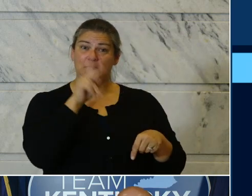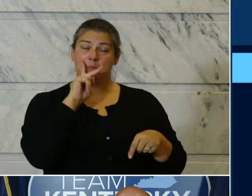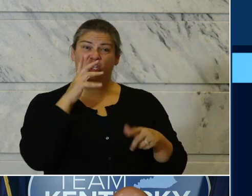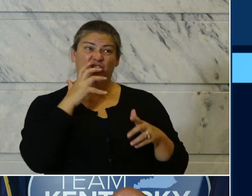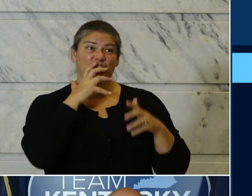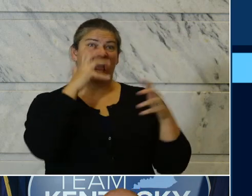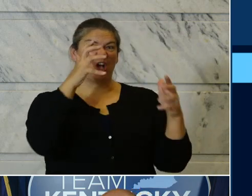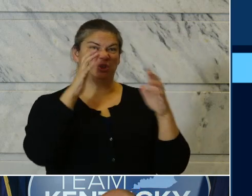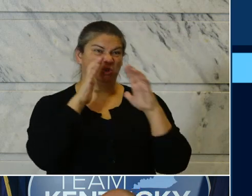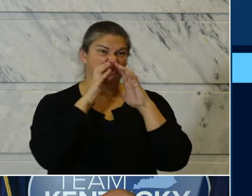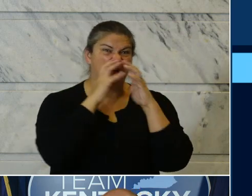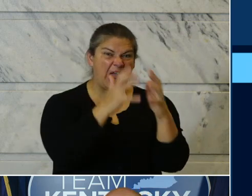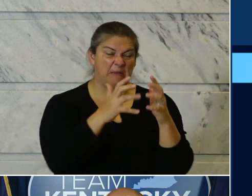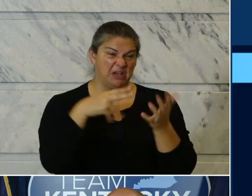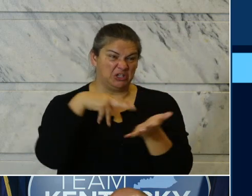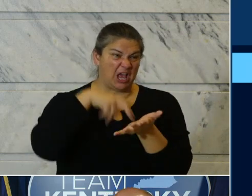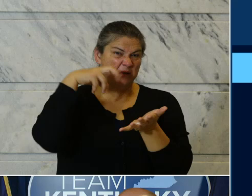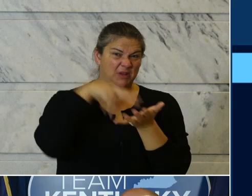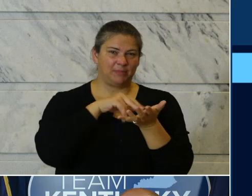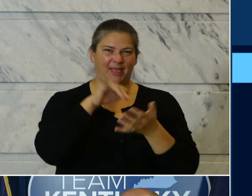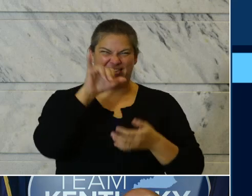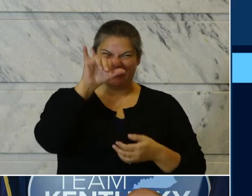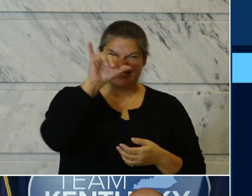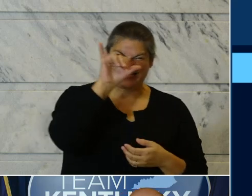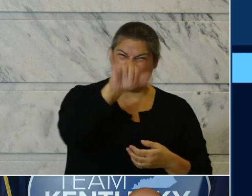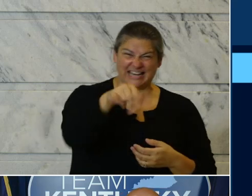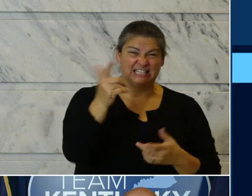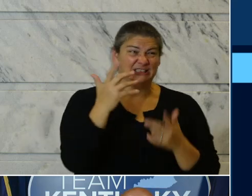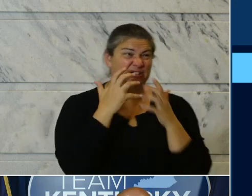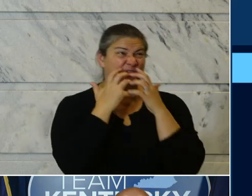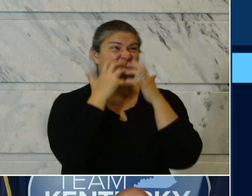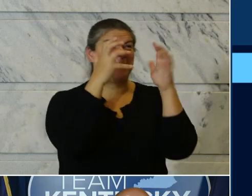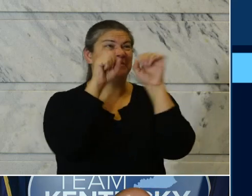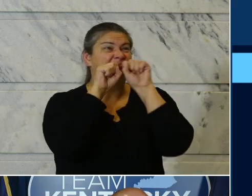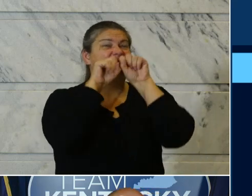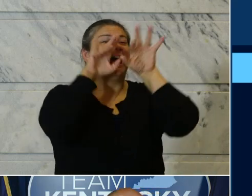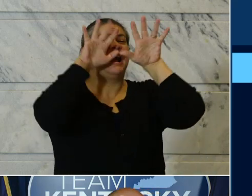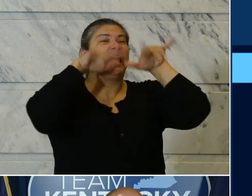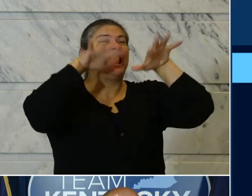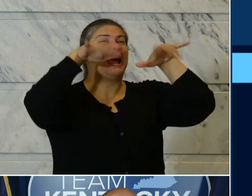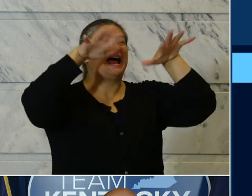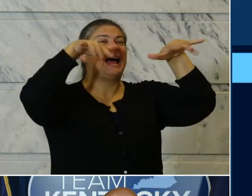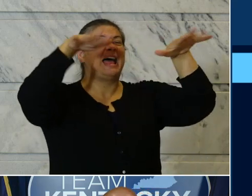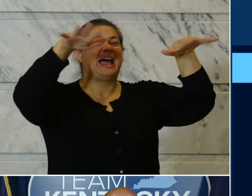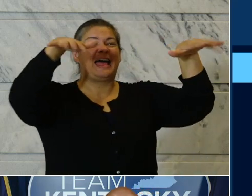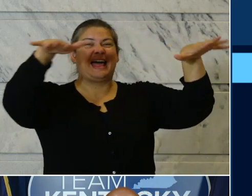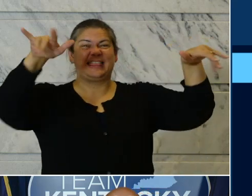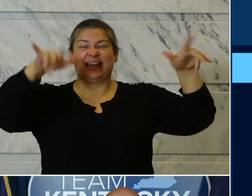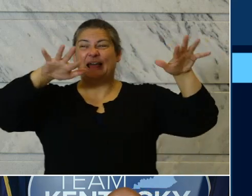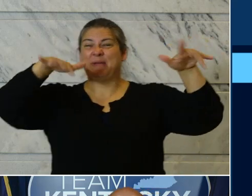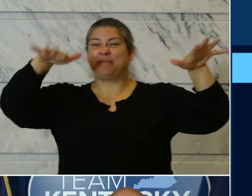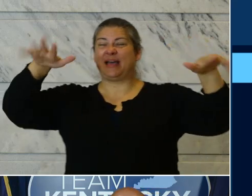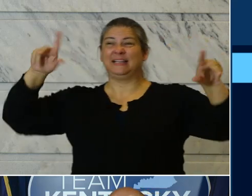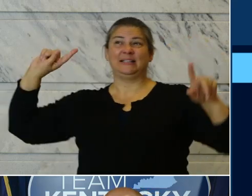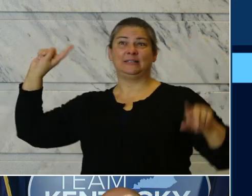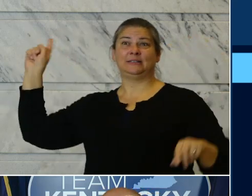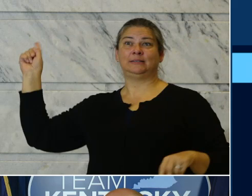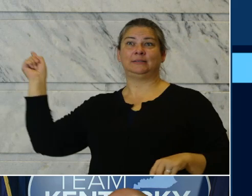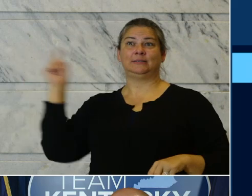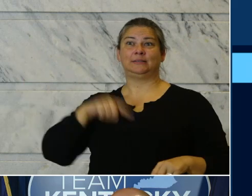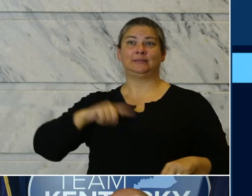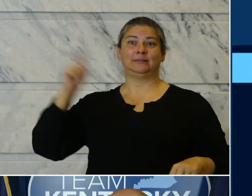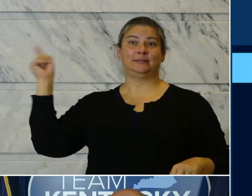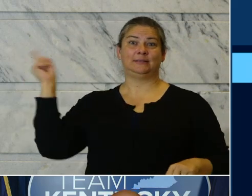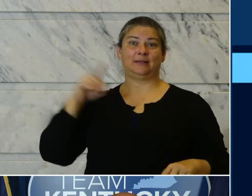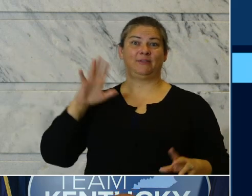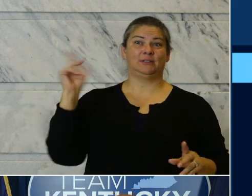how someone screams and sprays coronavirus in the air and infects someone else, and other people go through there, and the same employee comes back day after day, and before